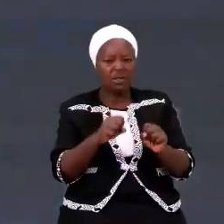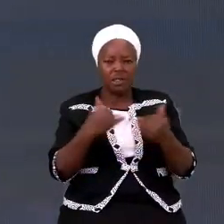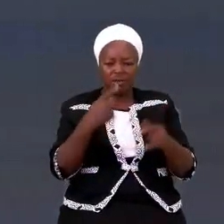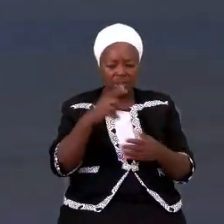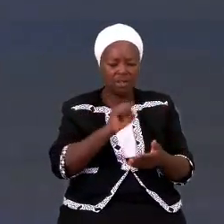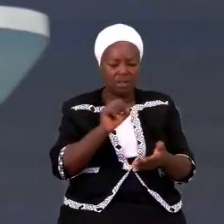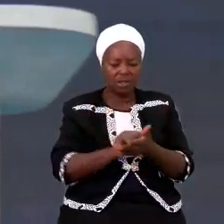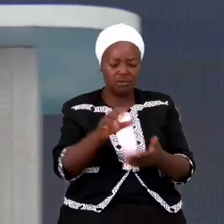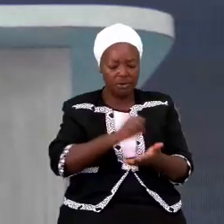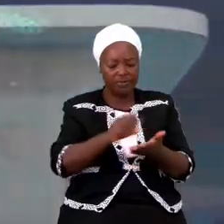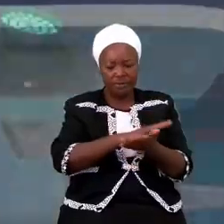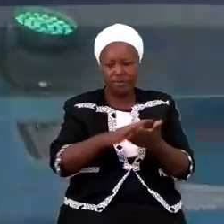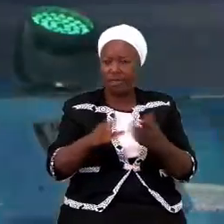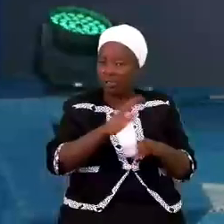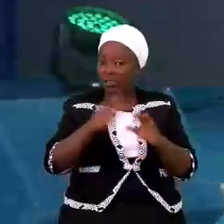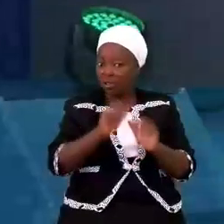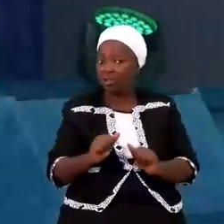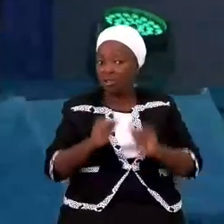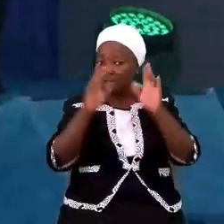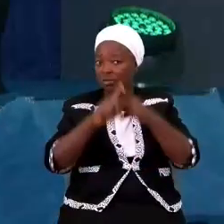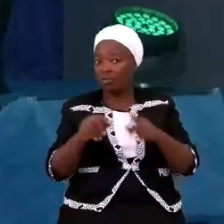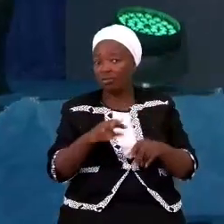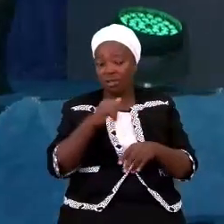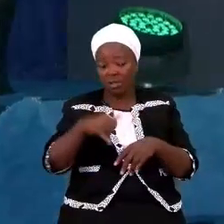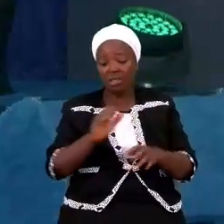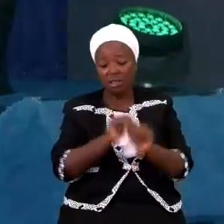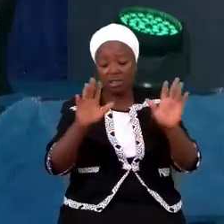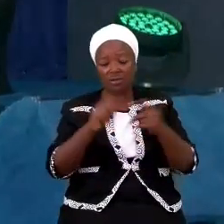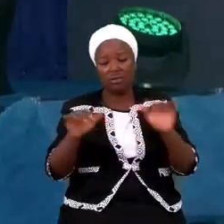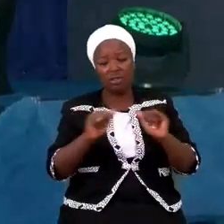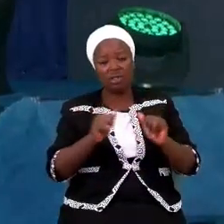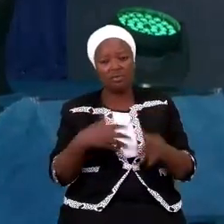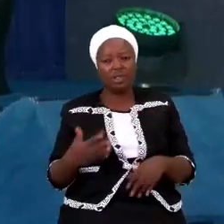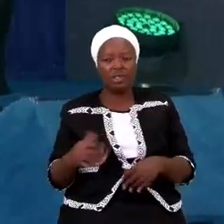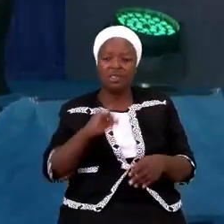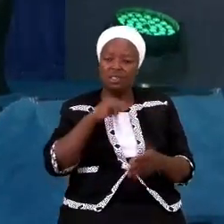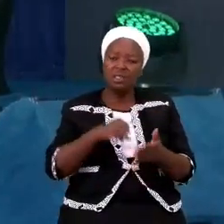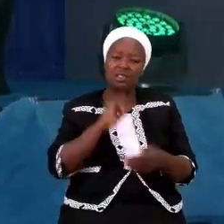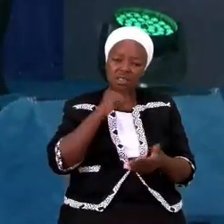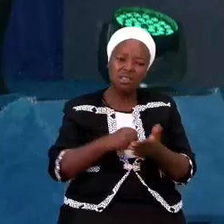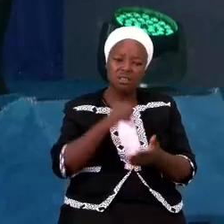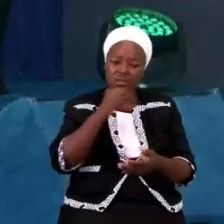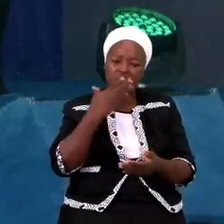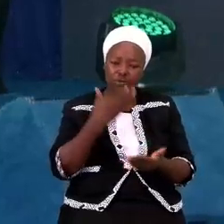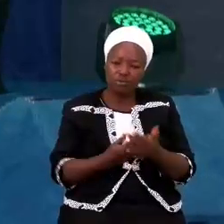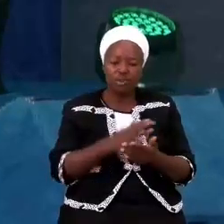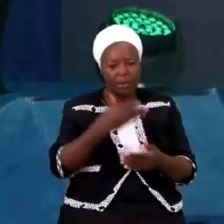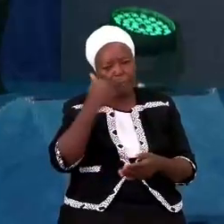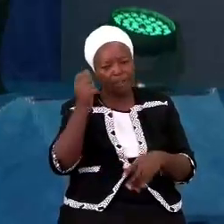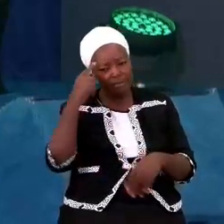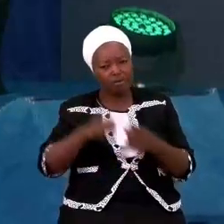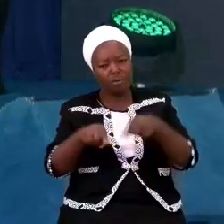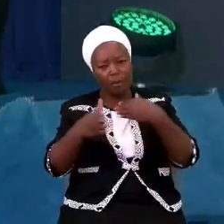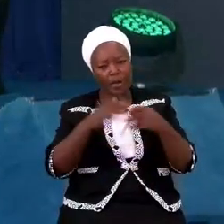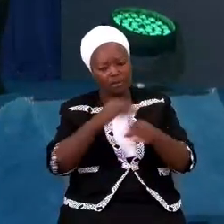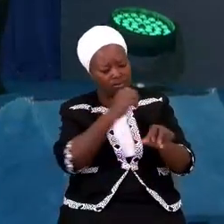back to Calvary and say, I need the refiner's hand. I need the purging. I need